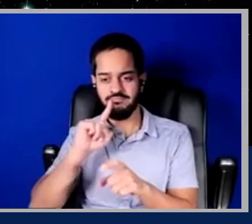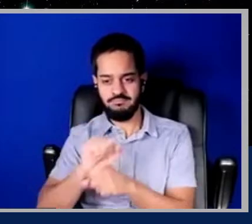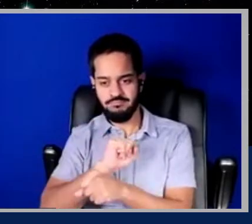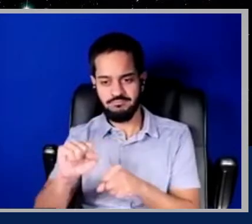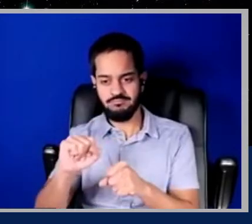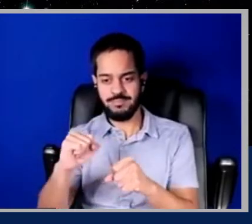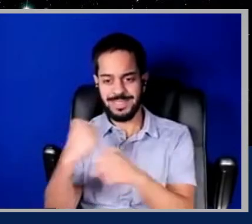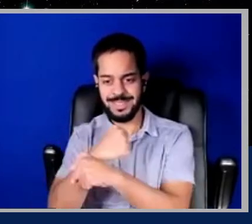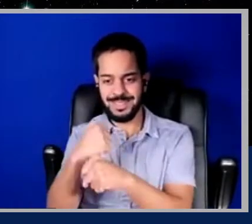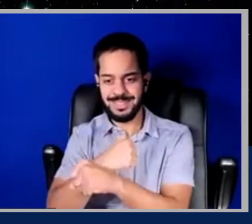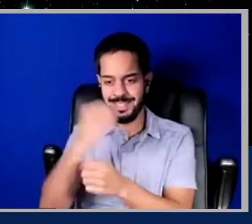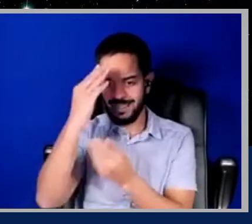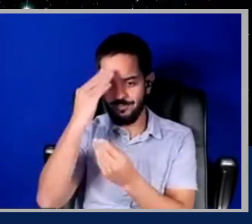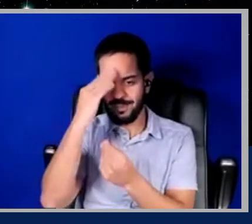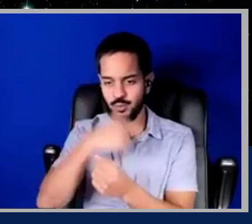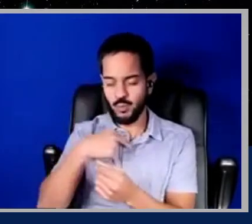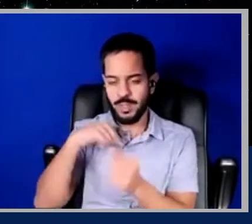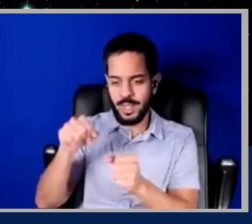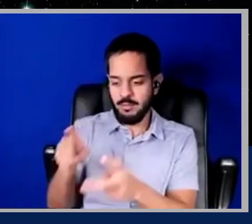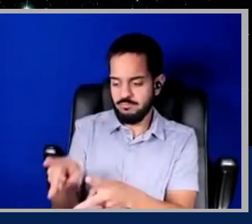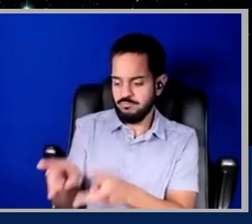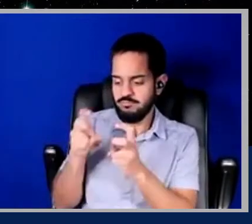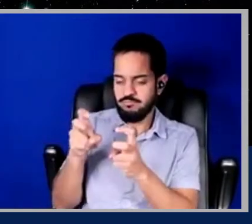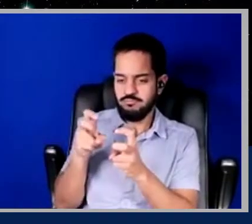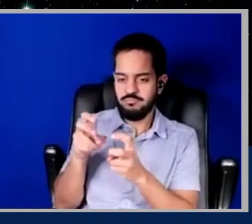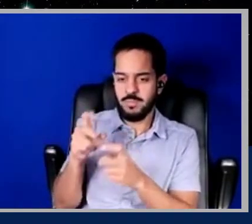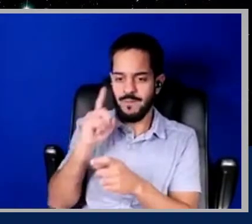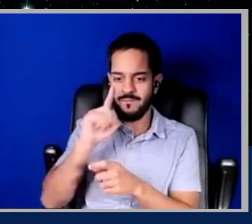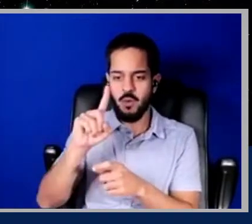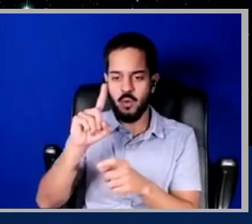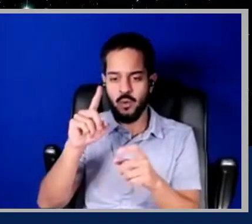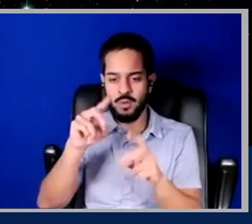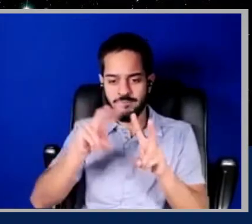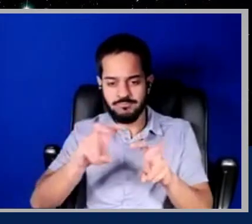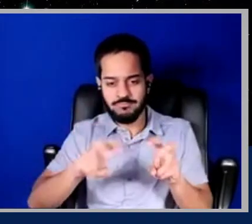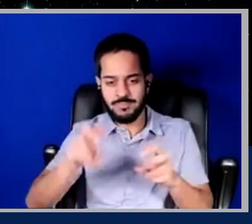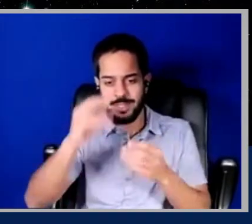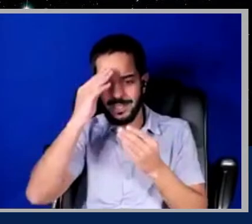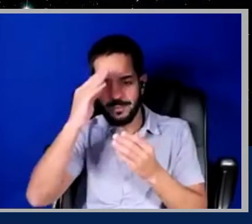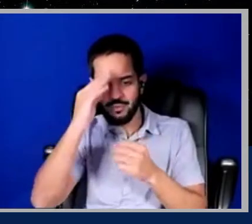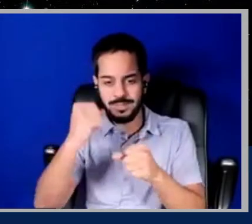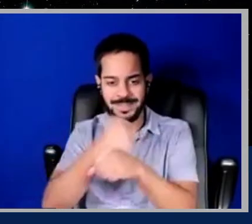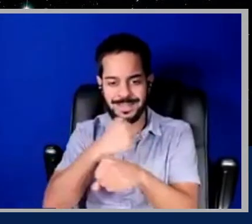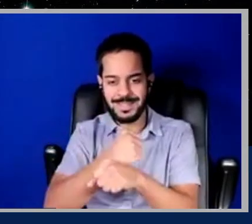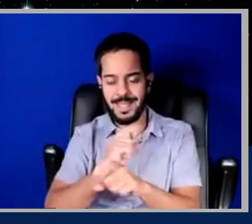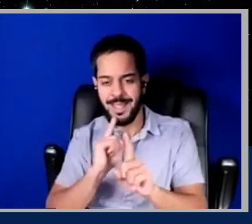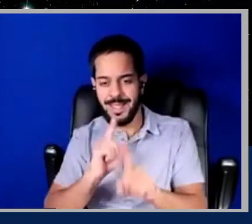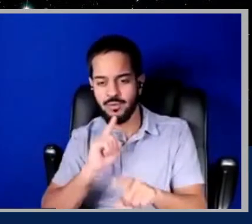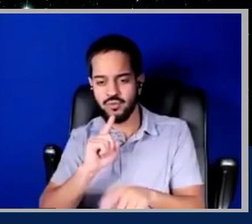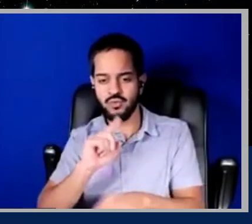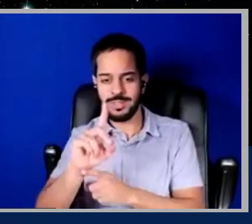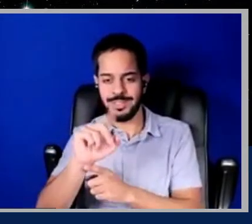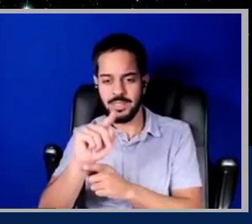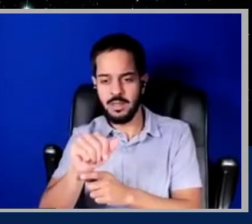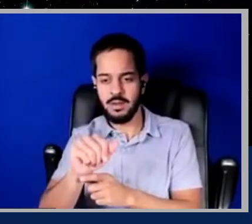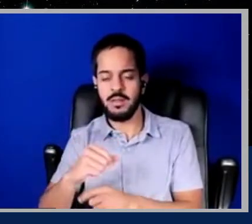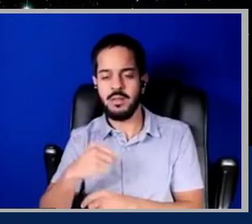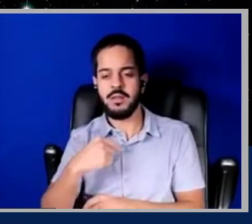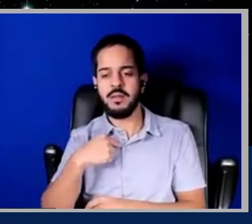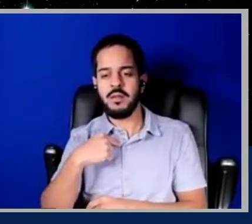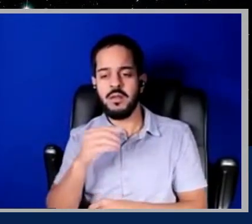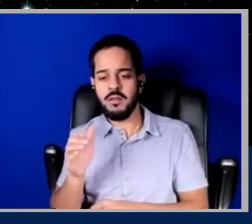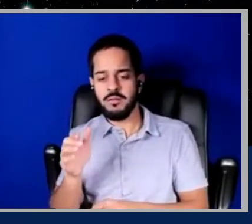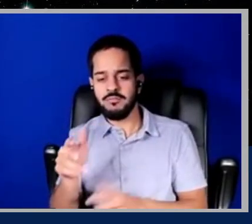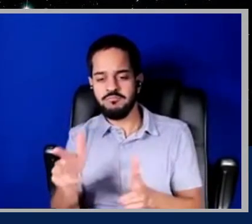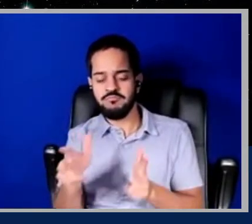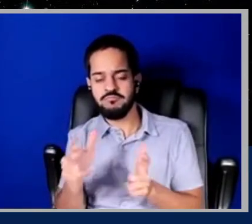that we can derive information and answers and analyze these data. So I'm thinking, I was listening to it, and the little look on my